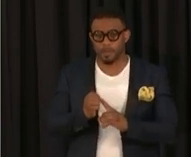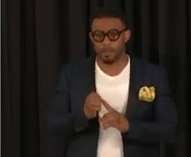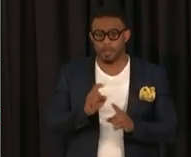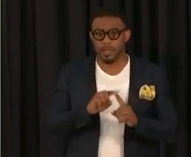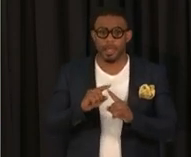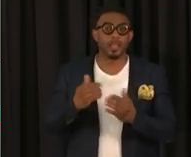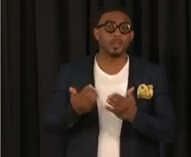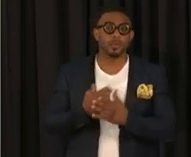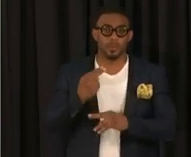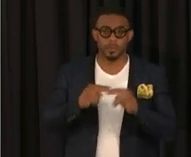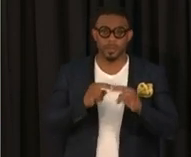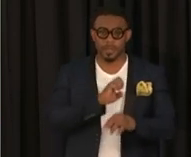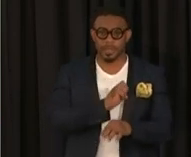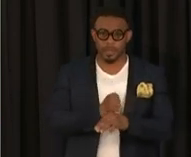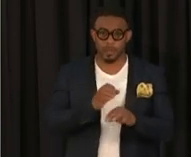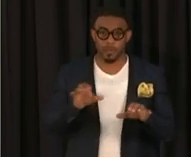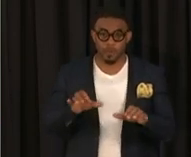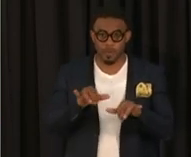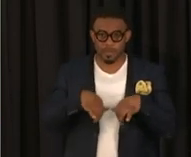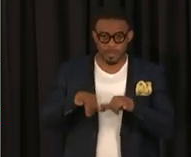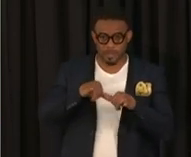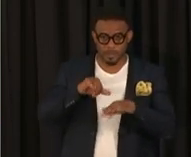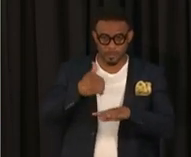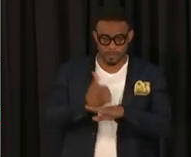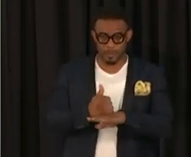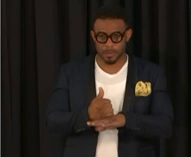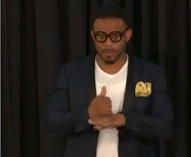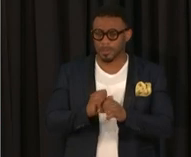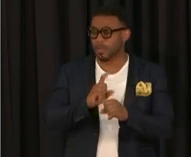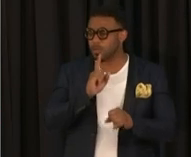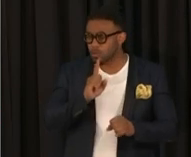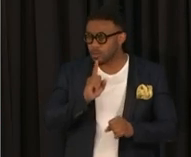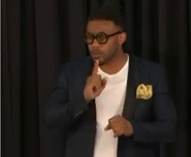Environment as the new building energy performance standards are being rolled